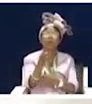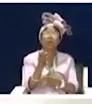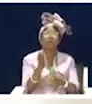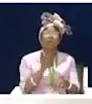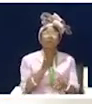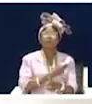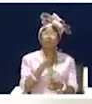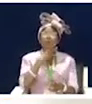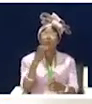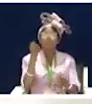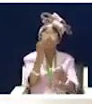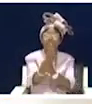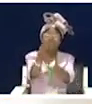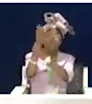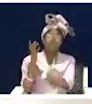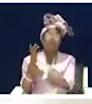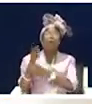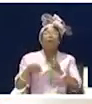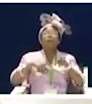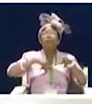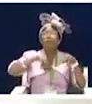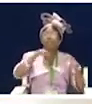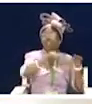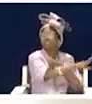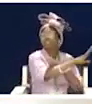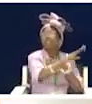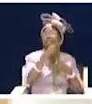taken into the forest.